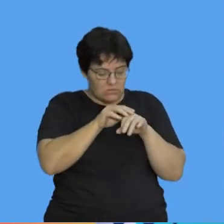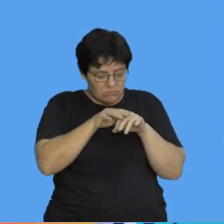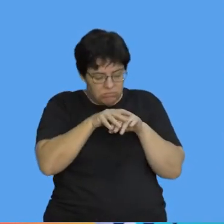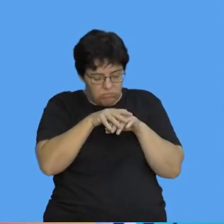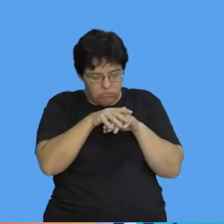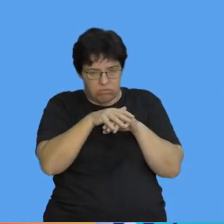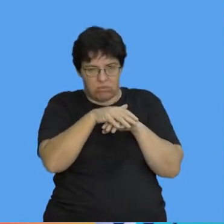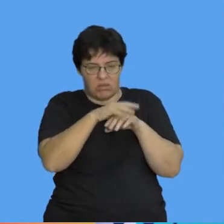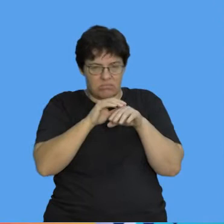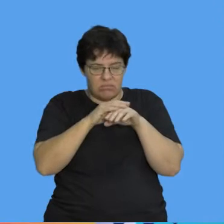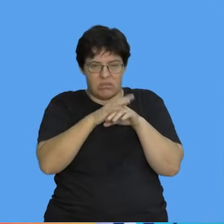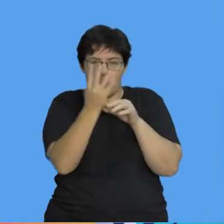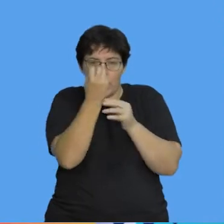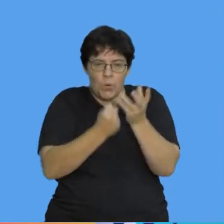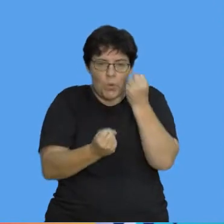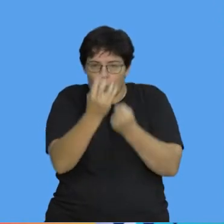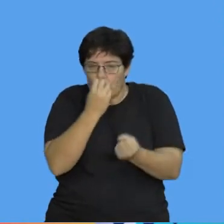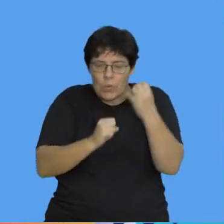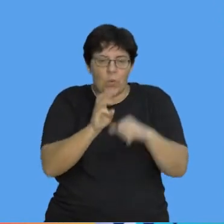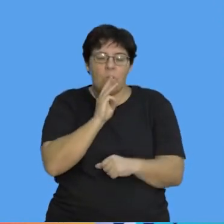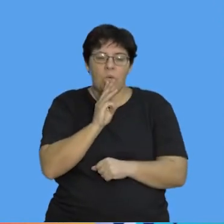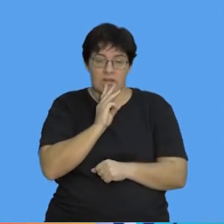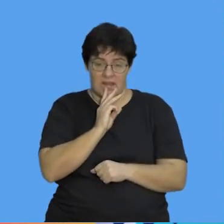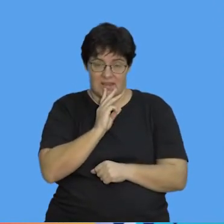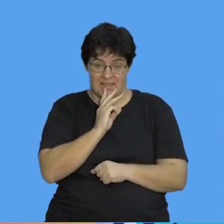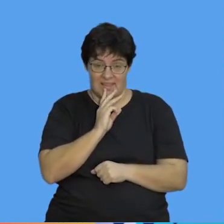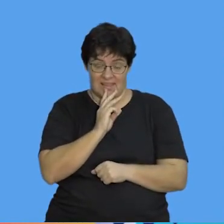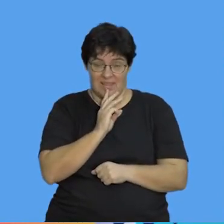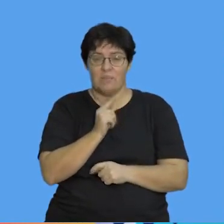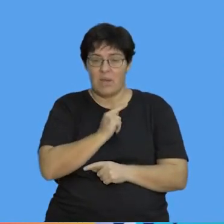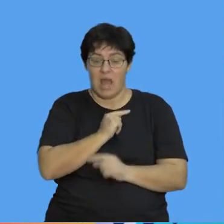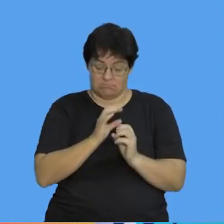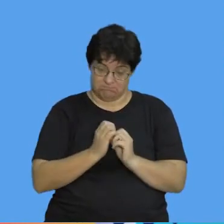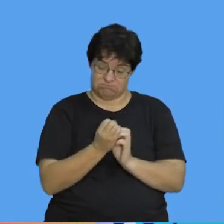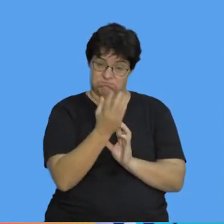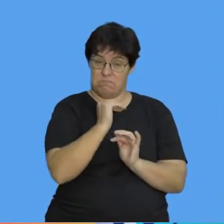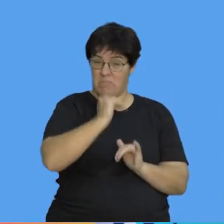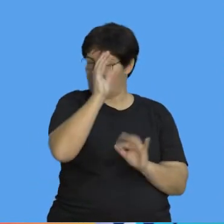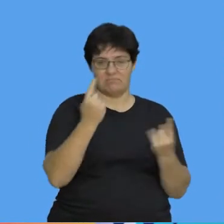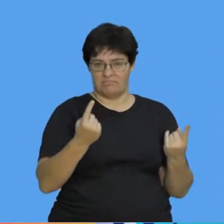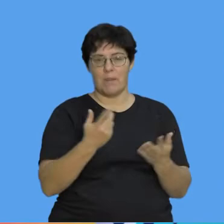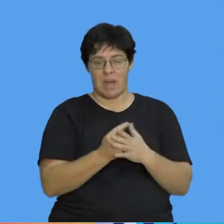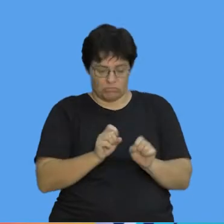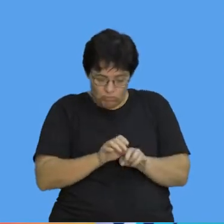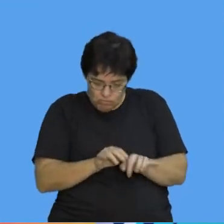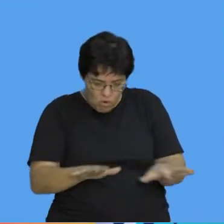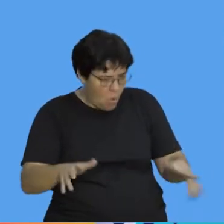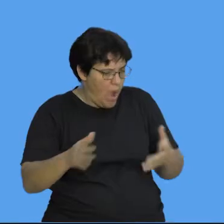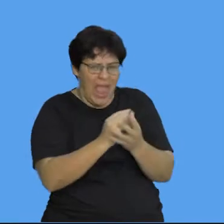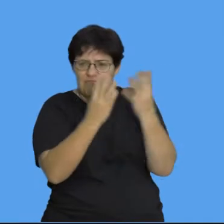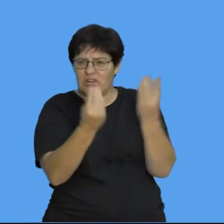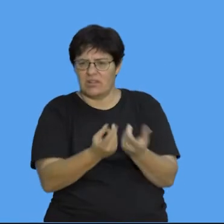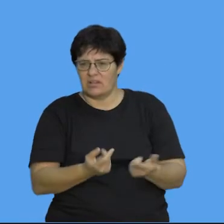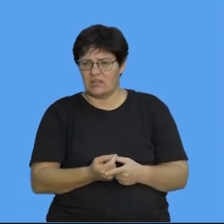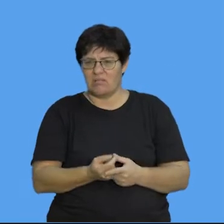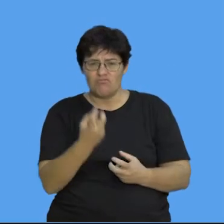just puddles over them and they absorb the water by diffusion. They can't get nice and big, but they can grow on everything.